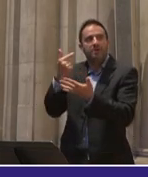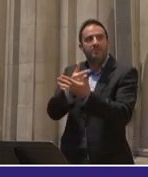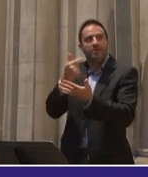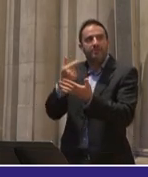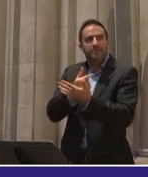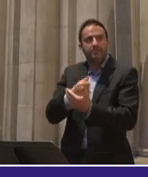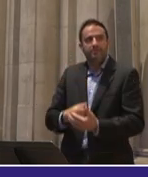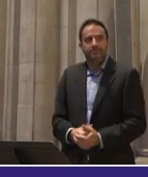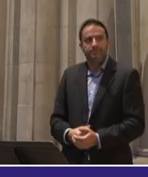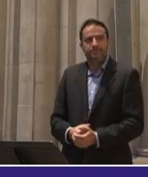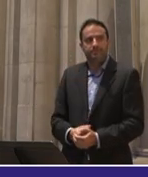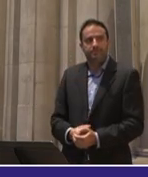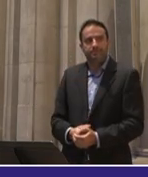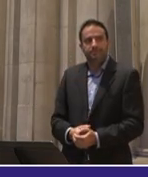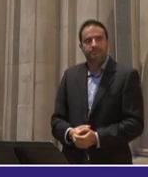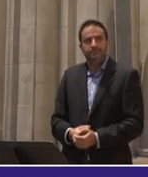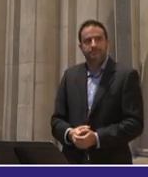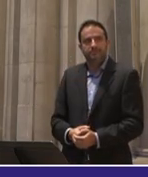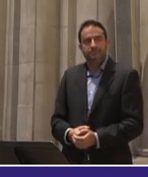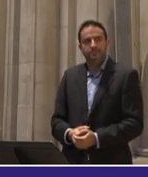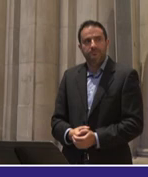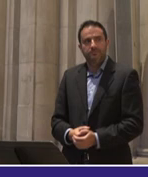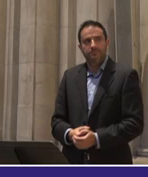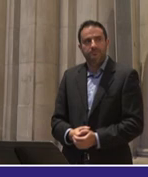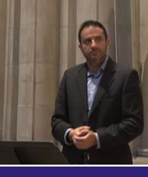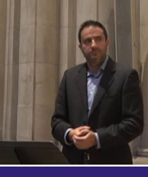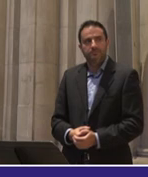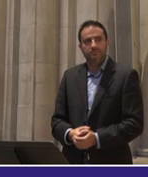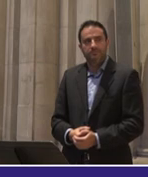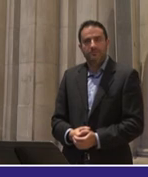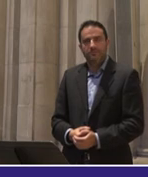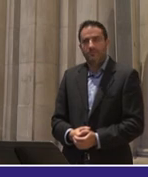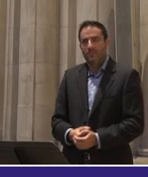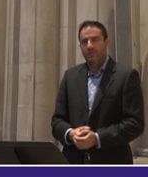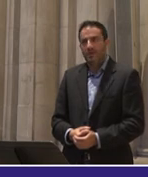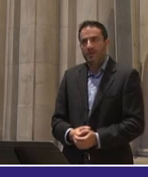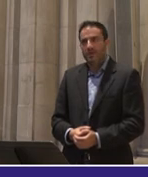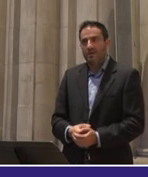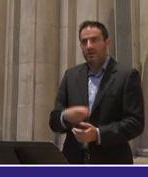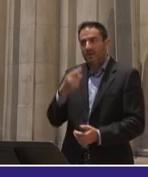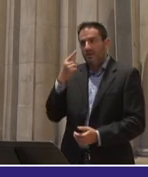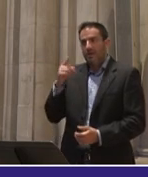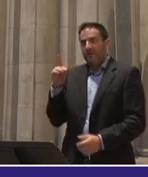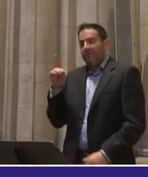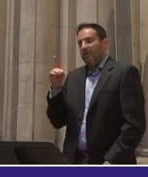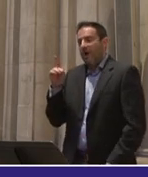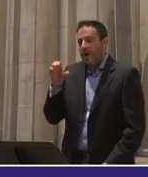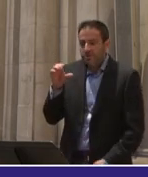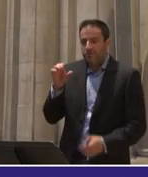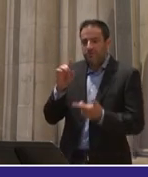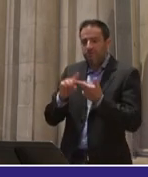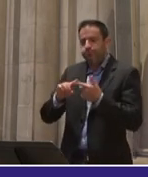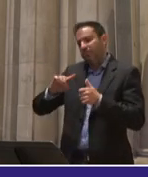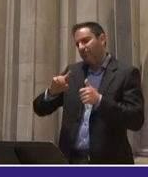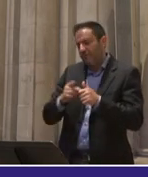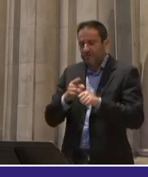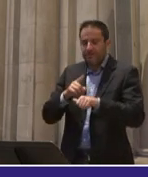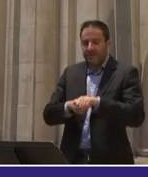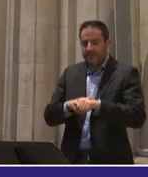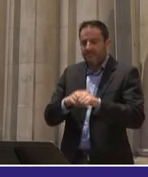finally, should you hear for the 100th or the first time